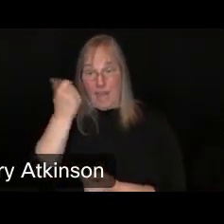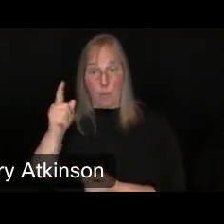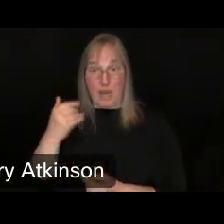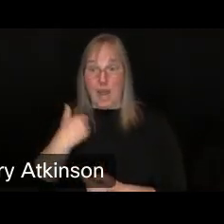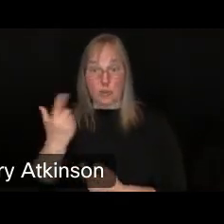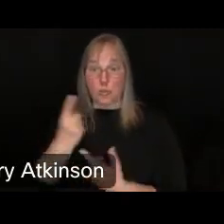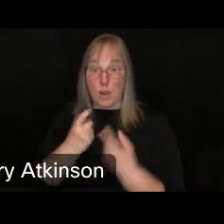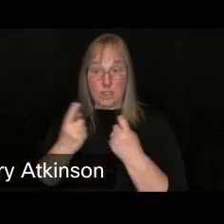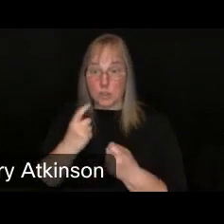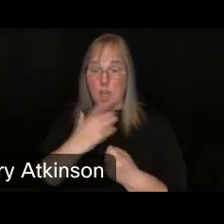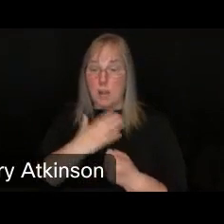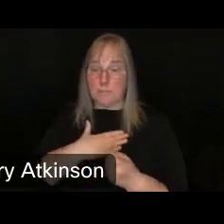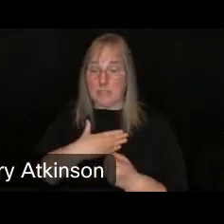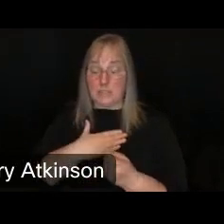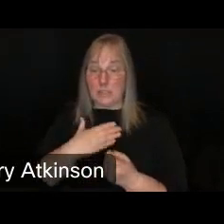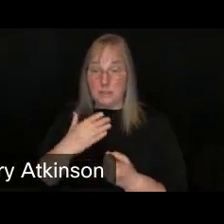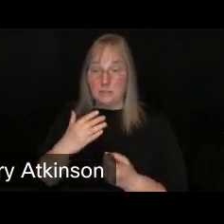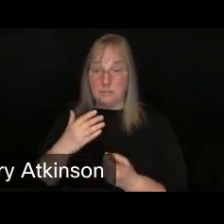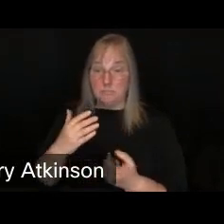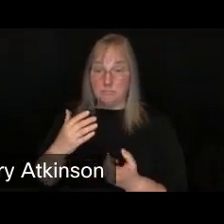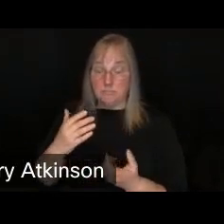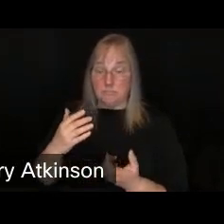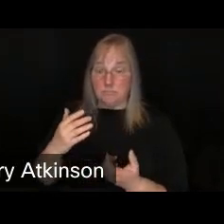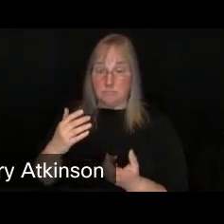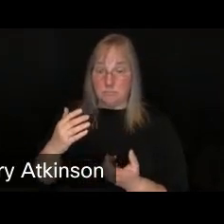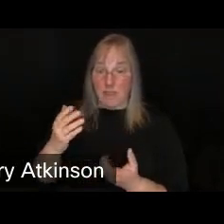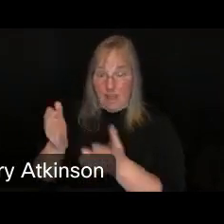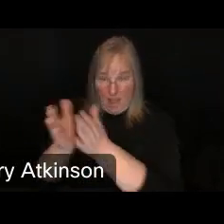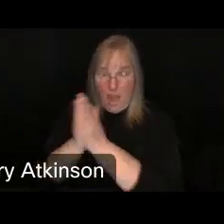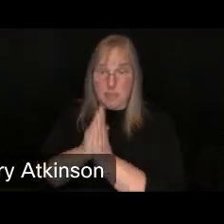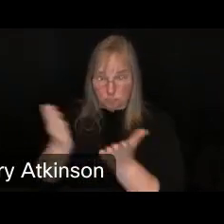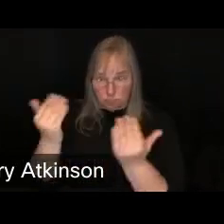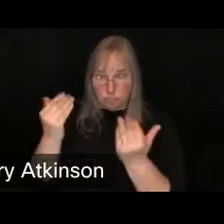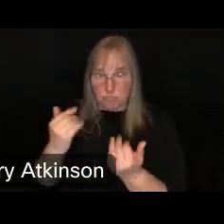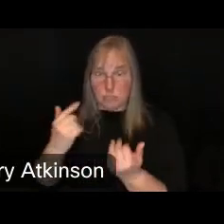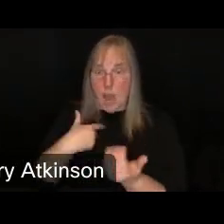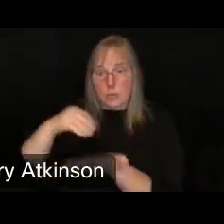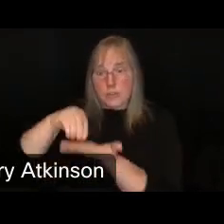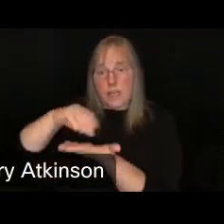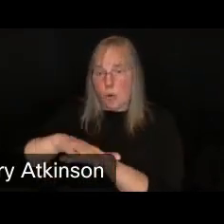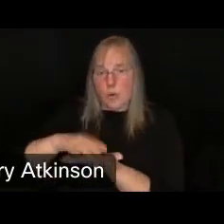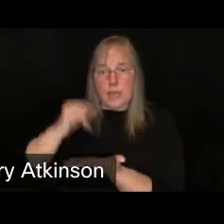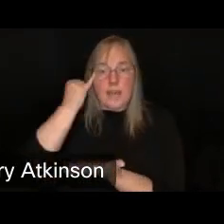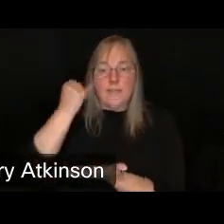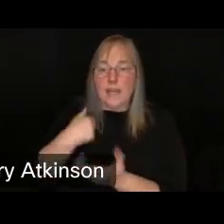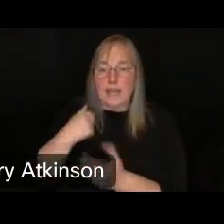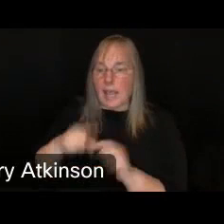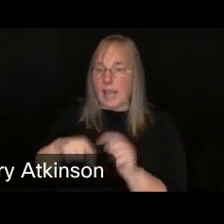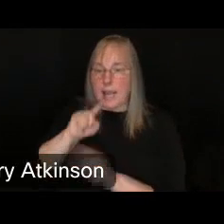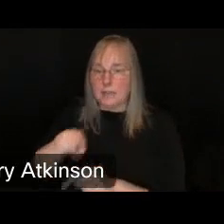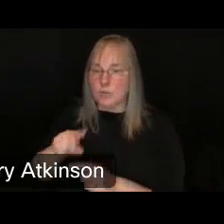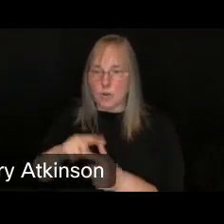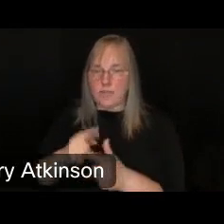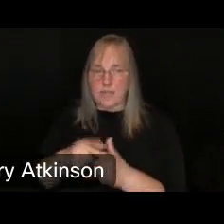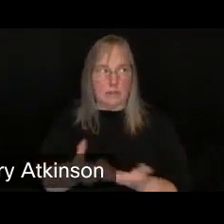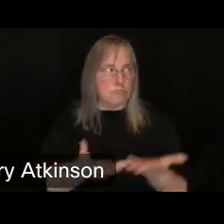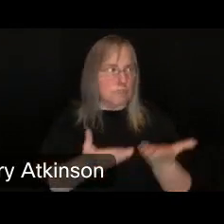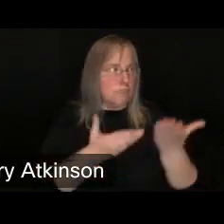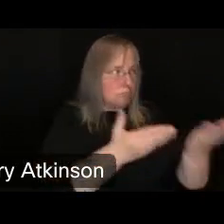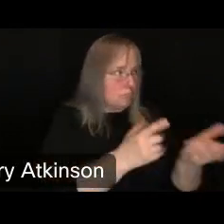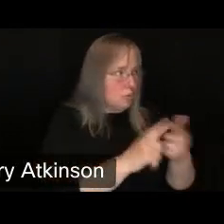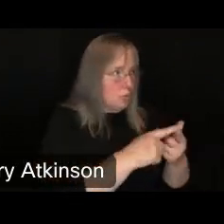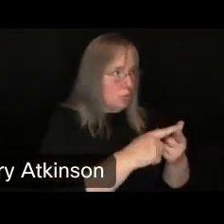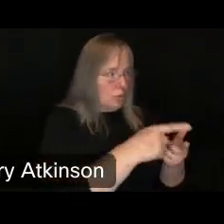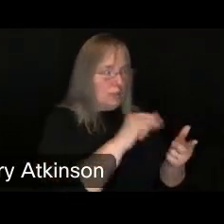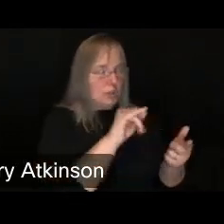there. I'll take down the notes, what I cannot answer. I'll be happy to talk back to him and maybe invite him back to the committee in